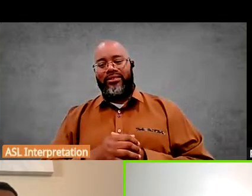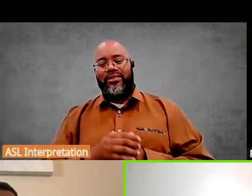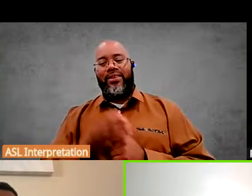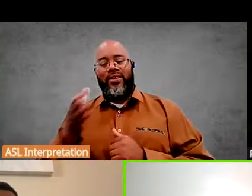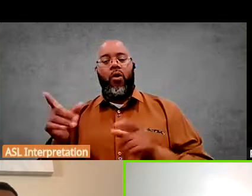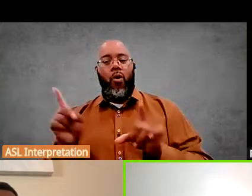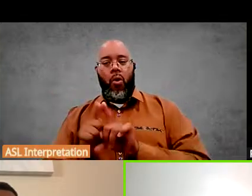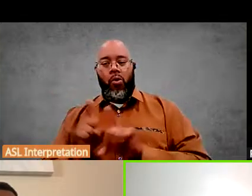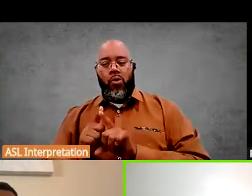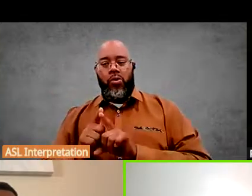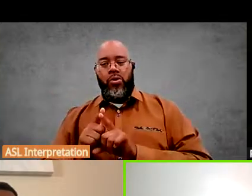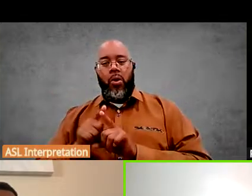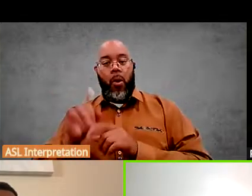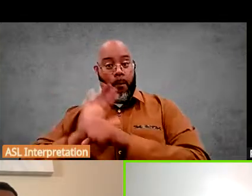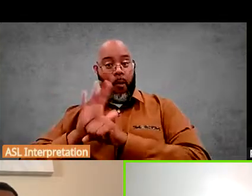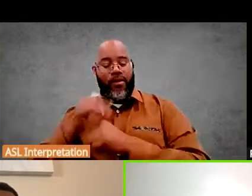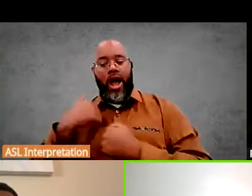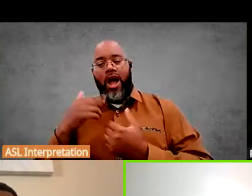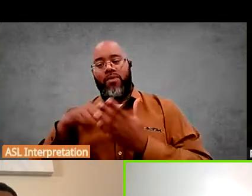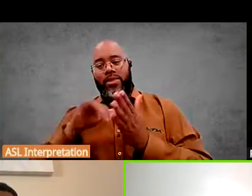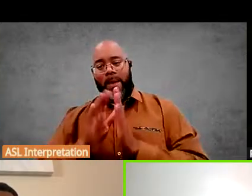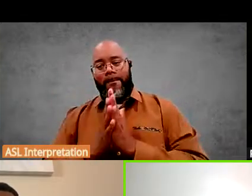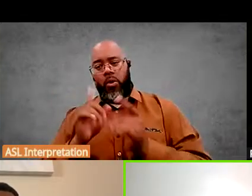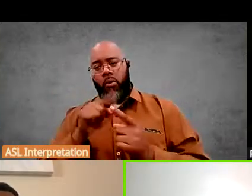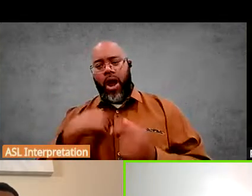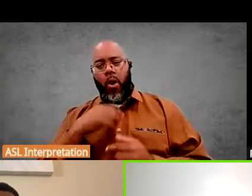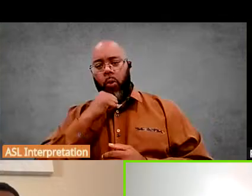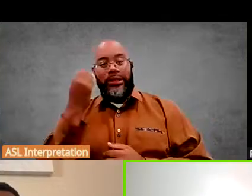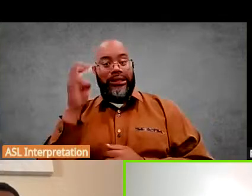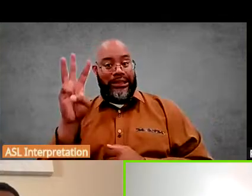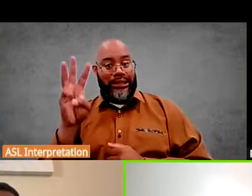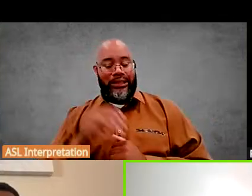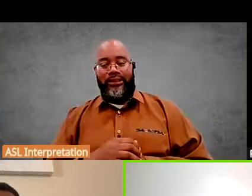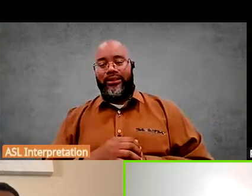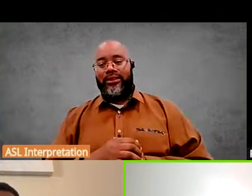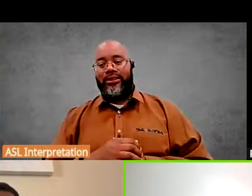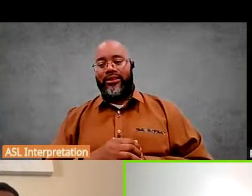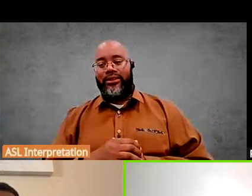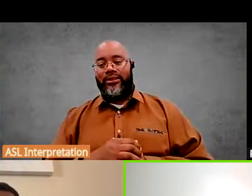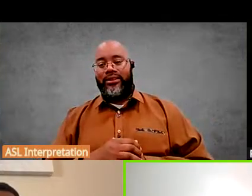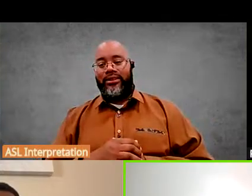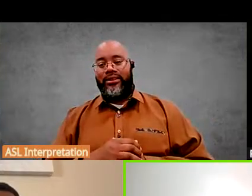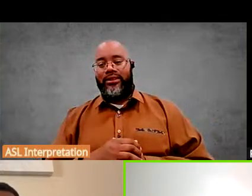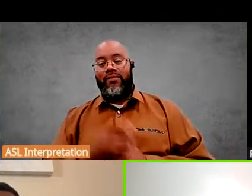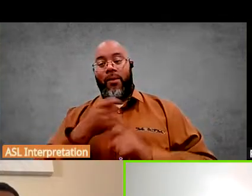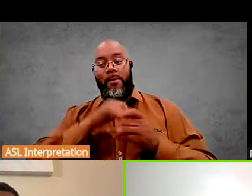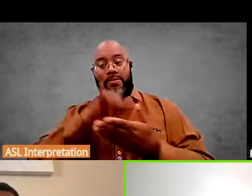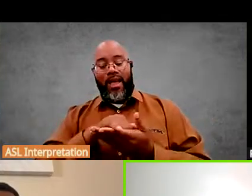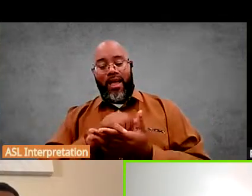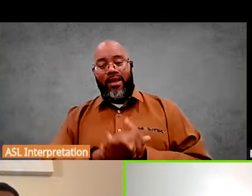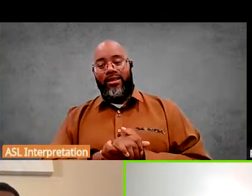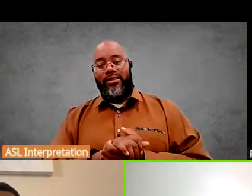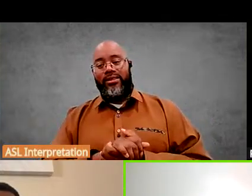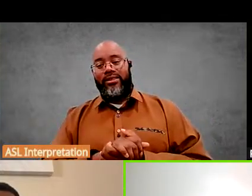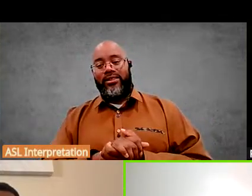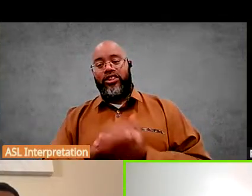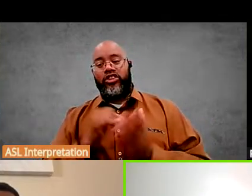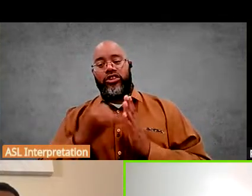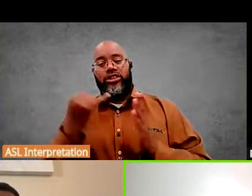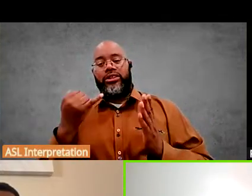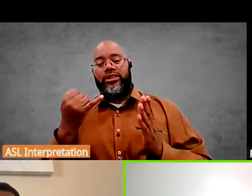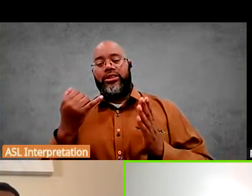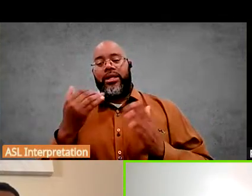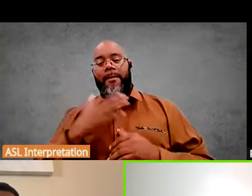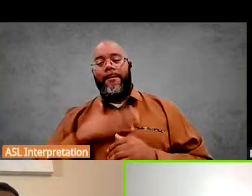also a film. I read that book when I was 16, and from that, just in kind of